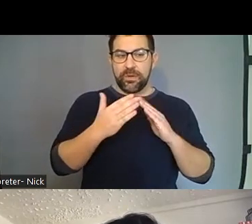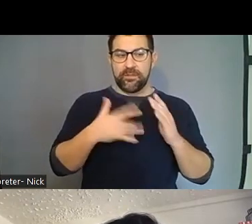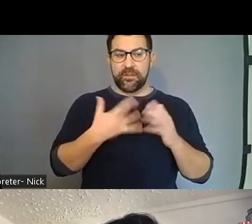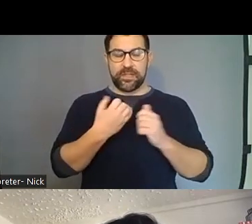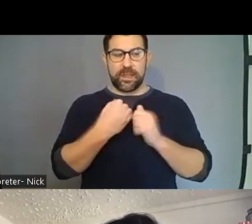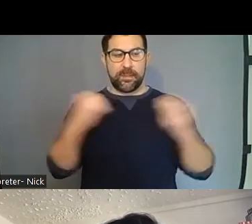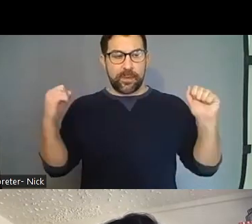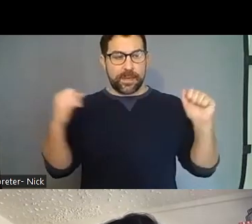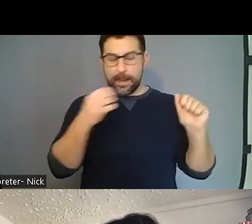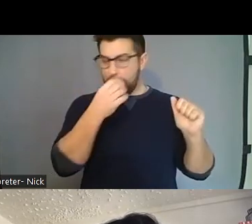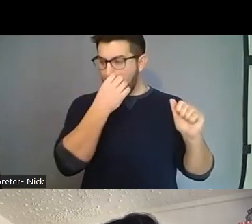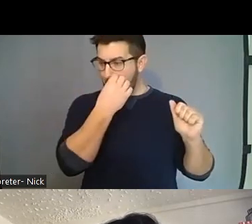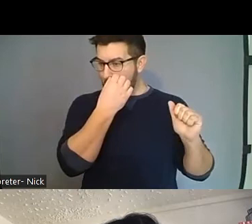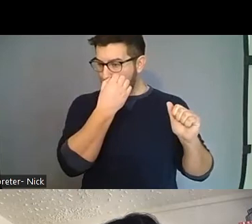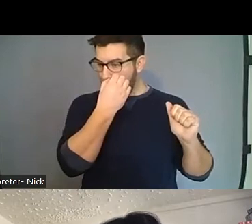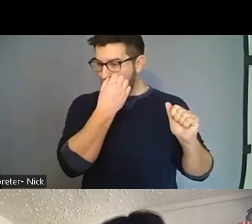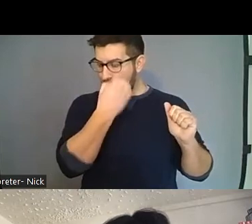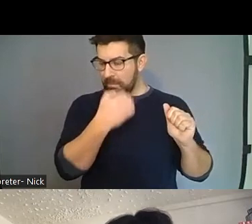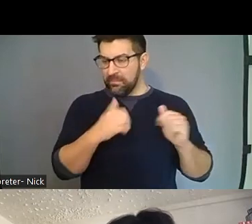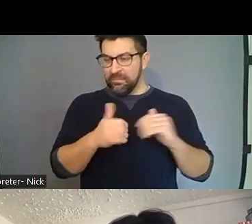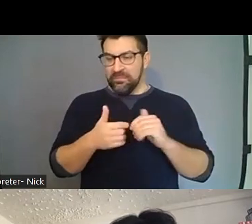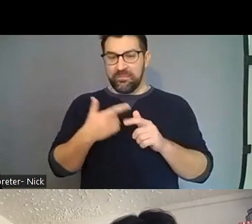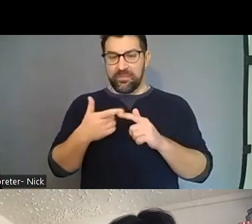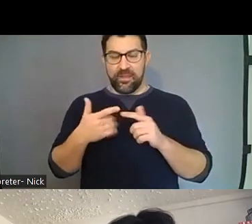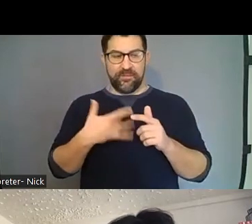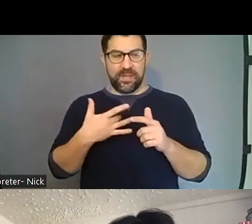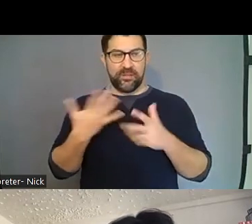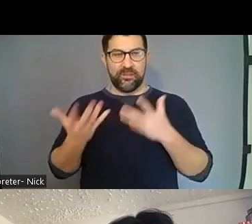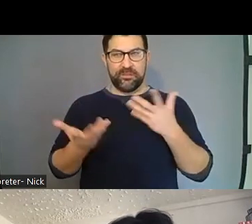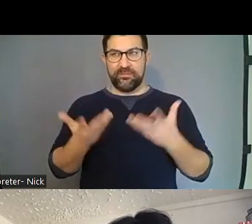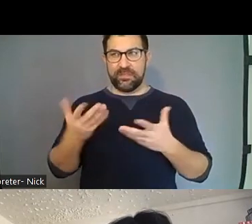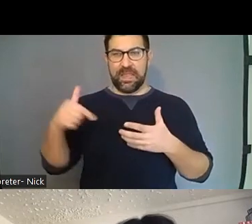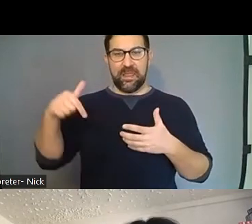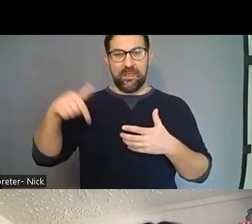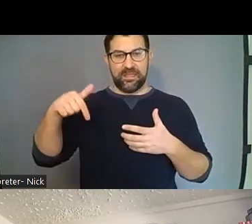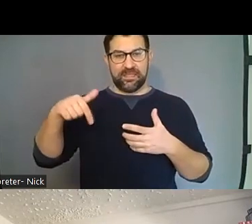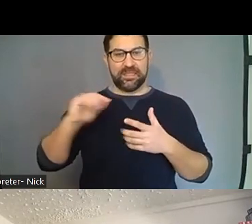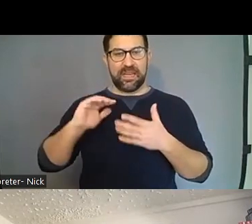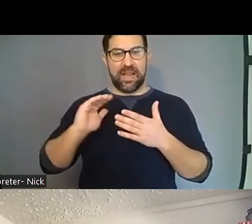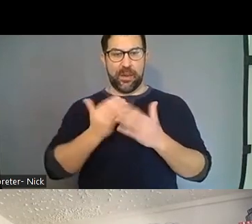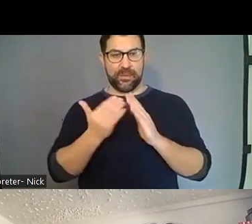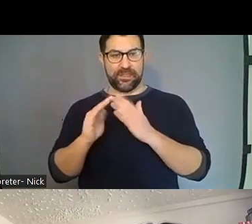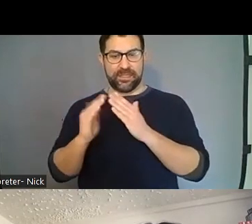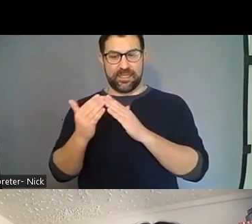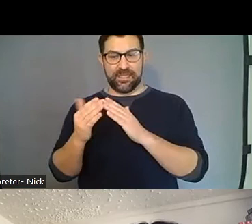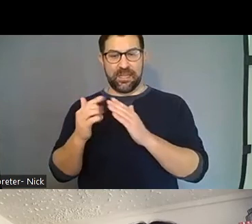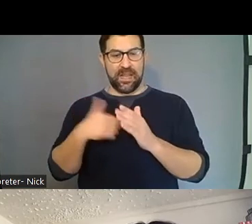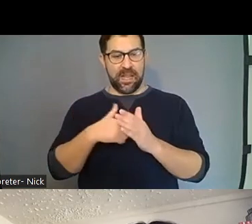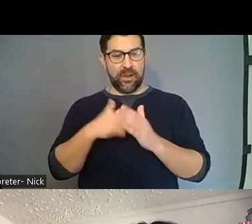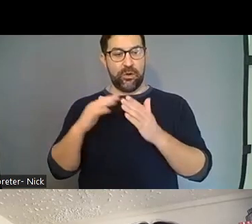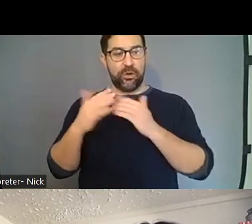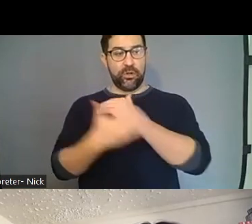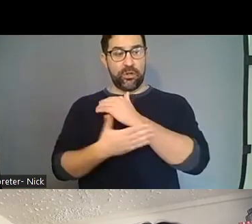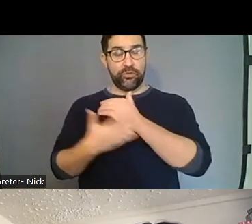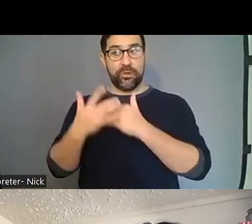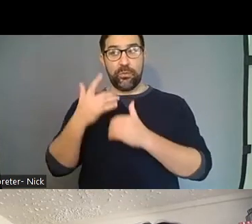feel kind of in the state of like, this is what our city or this is what our country could look like.